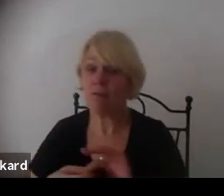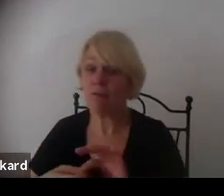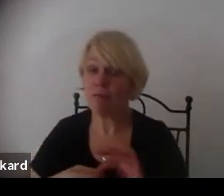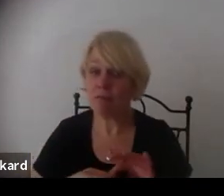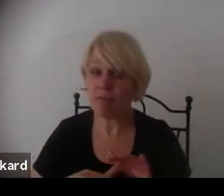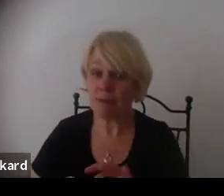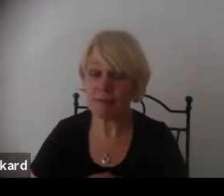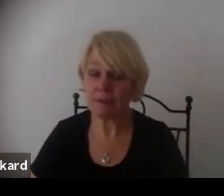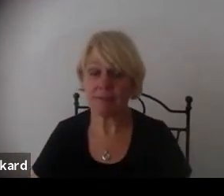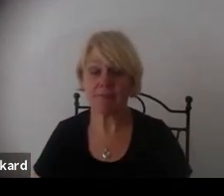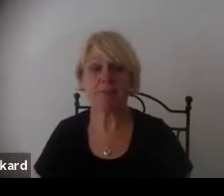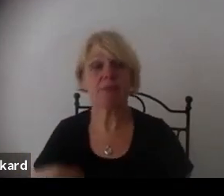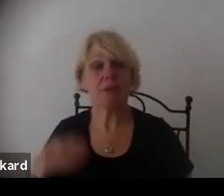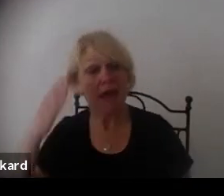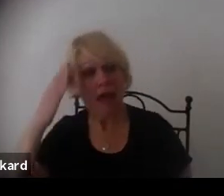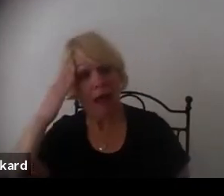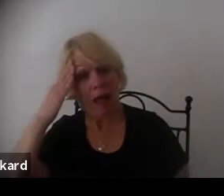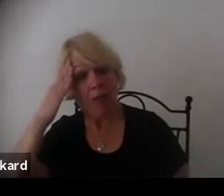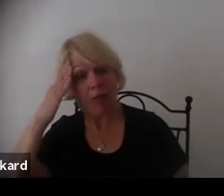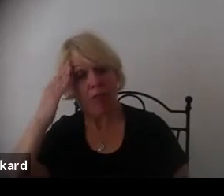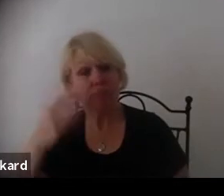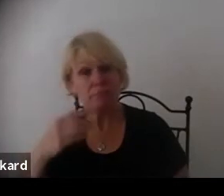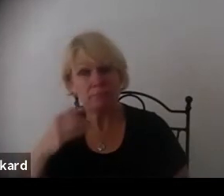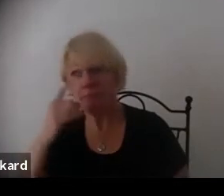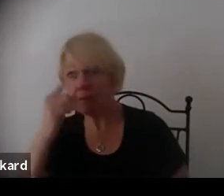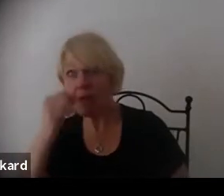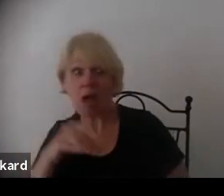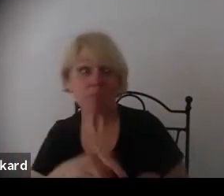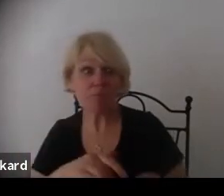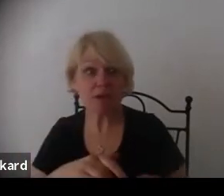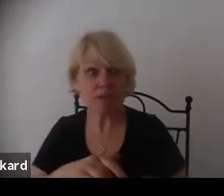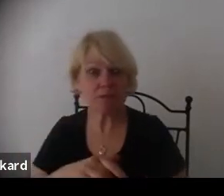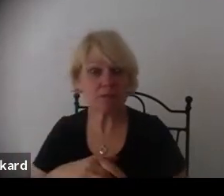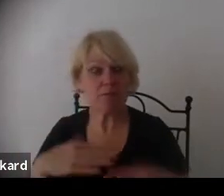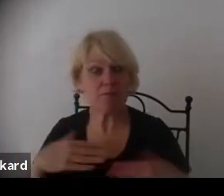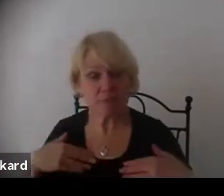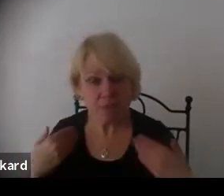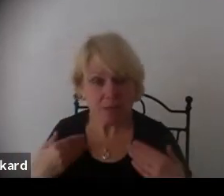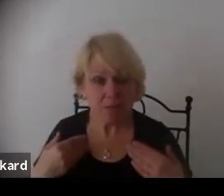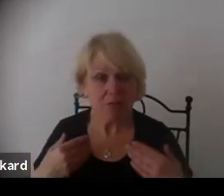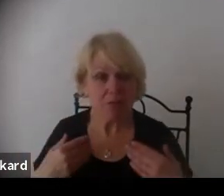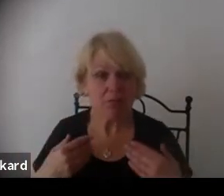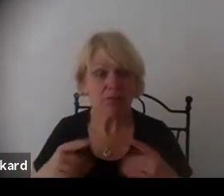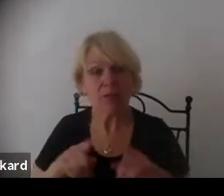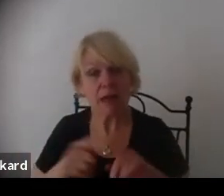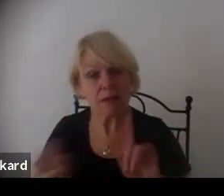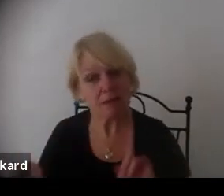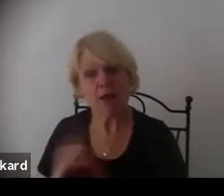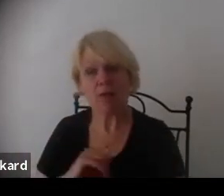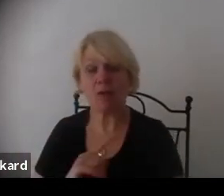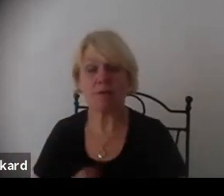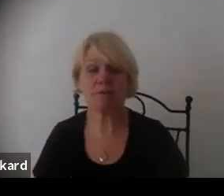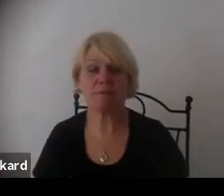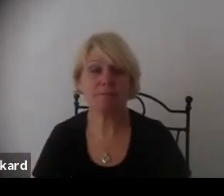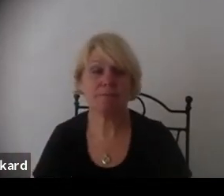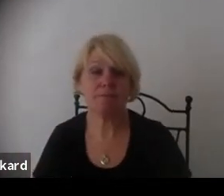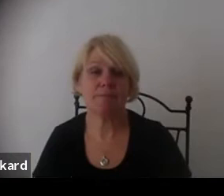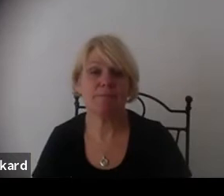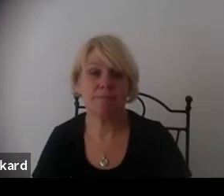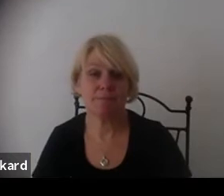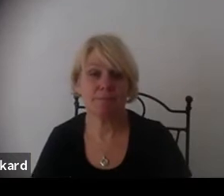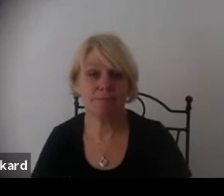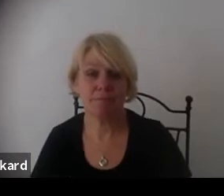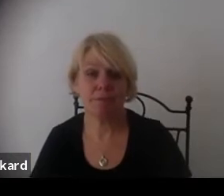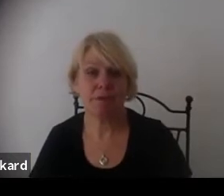vice versa. And so as an organisation, we're wanting to develop that aspect of our care much